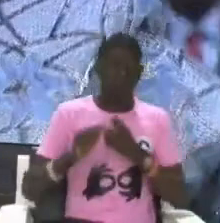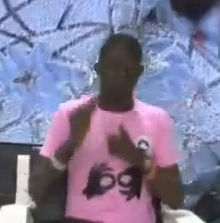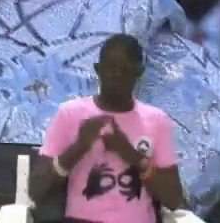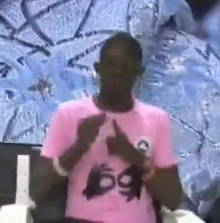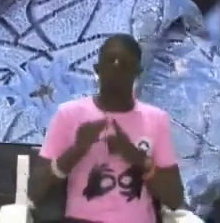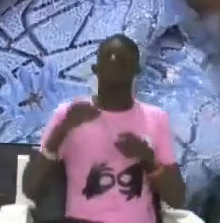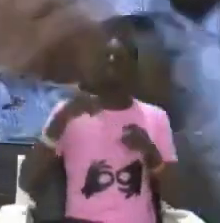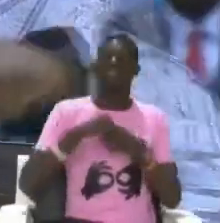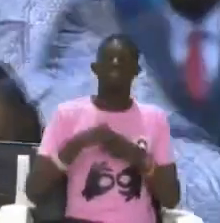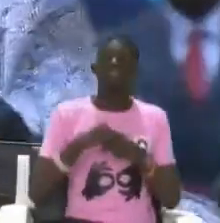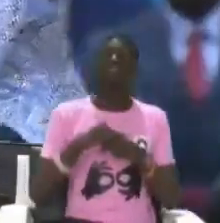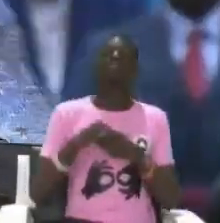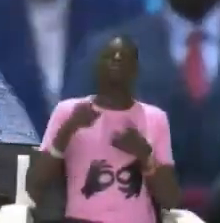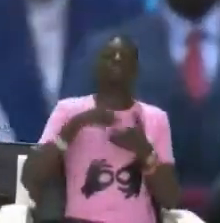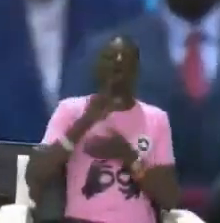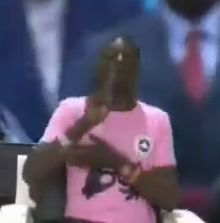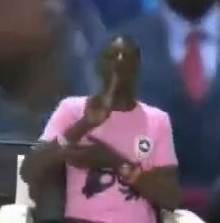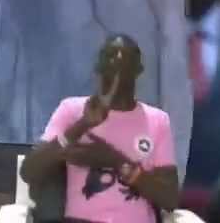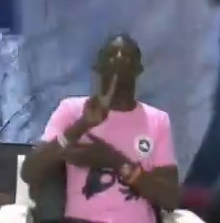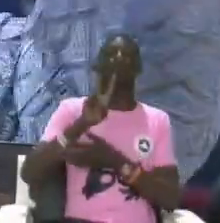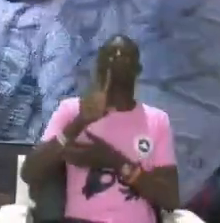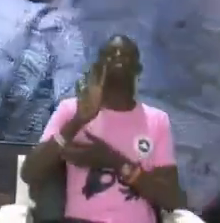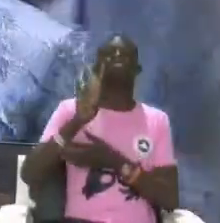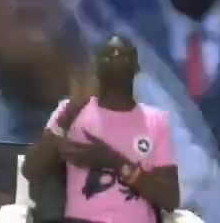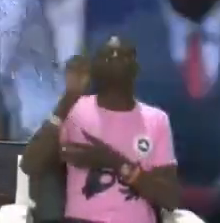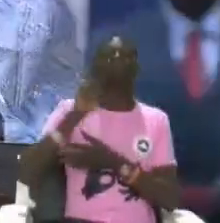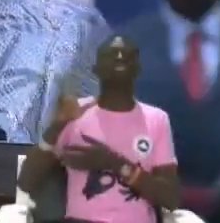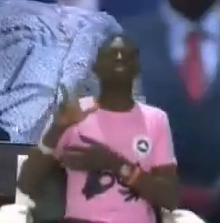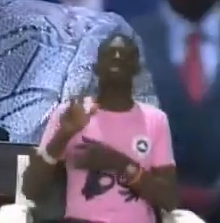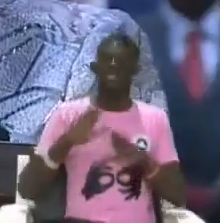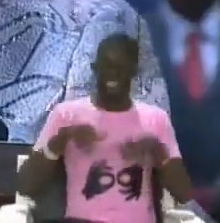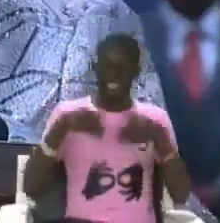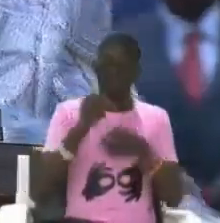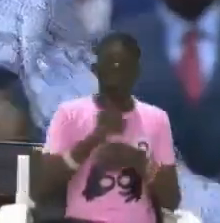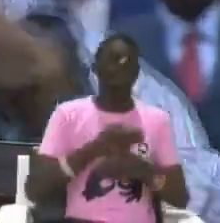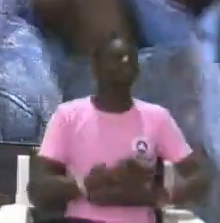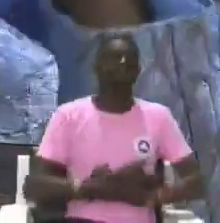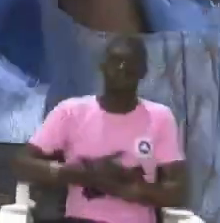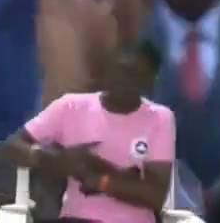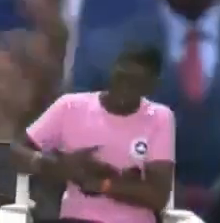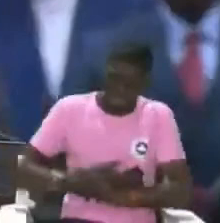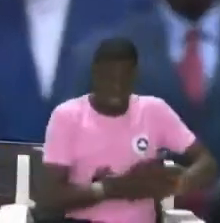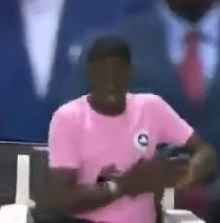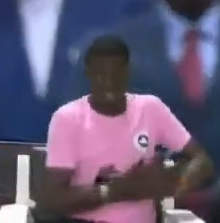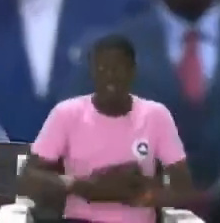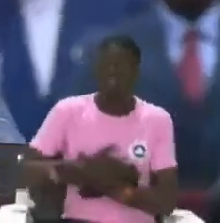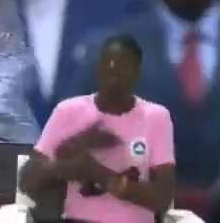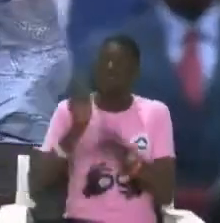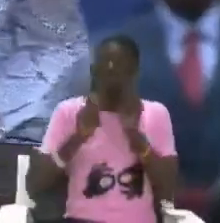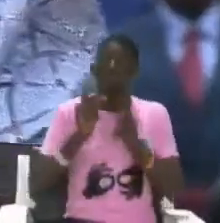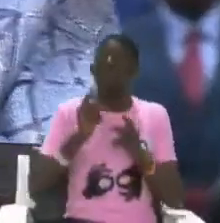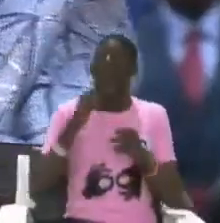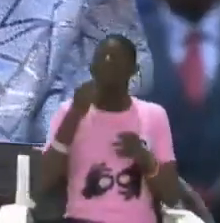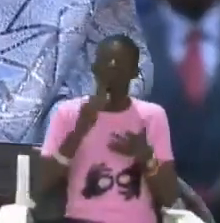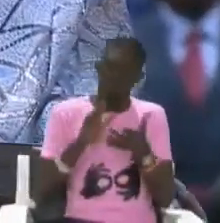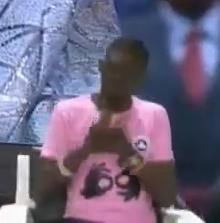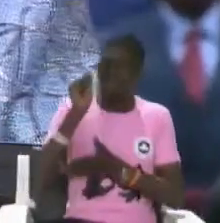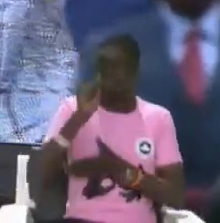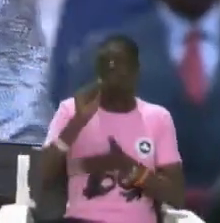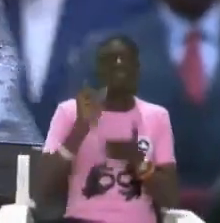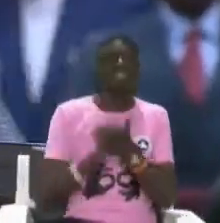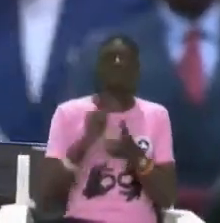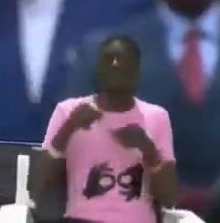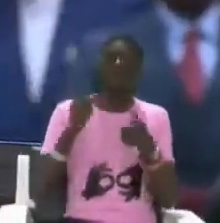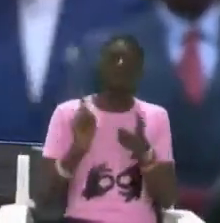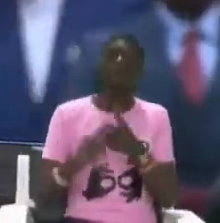Psalm 127 verse 3. Reward them with the fruit of the womb. Those that have come believing that you are going to meet them